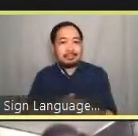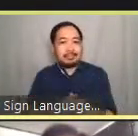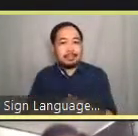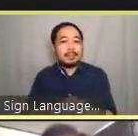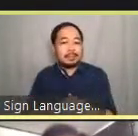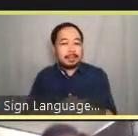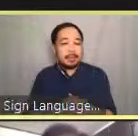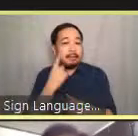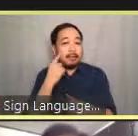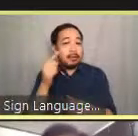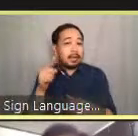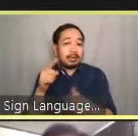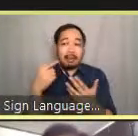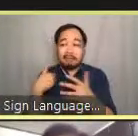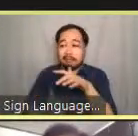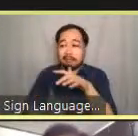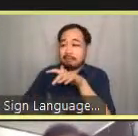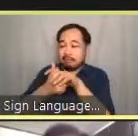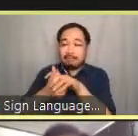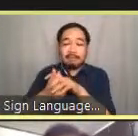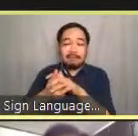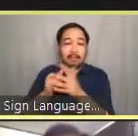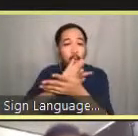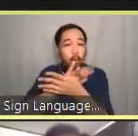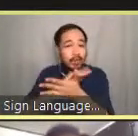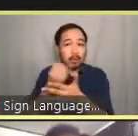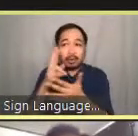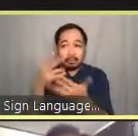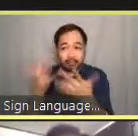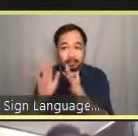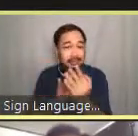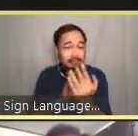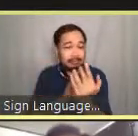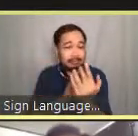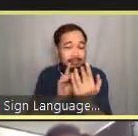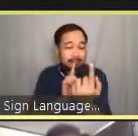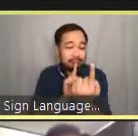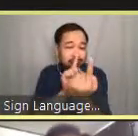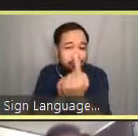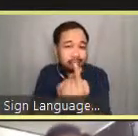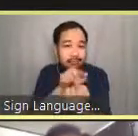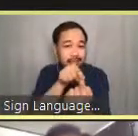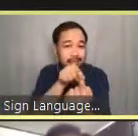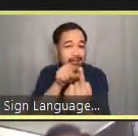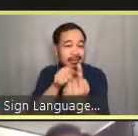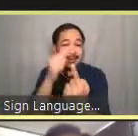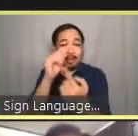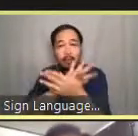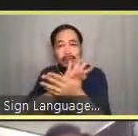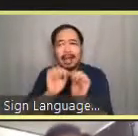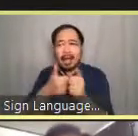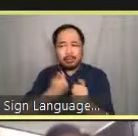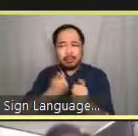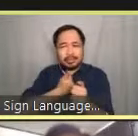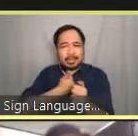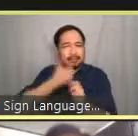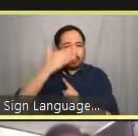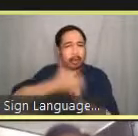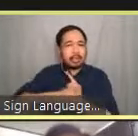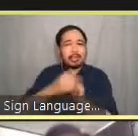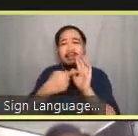o yung mga nagkaroon ng COVID, paano po ba ang pag-self-quarantine nila? Po silang sariling